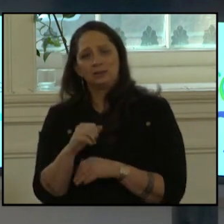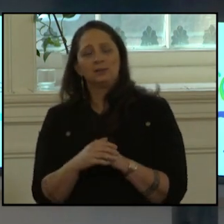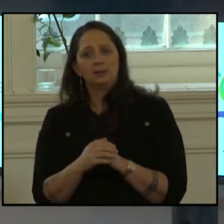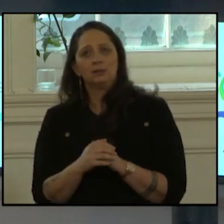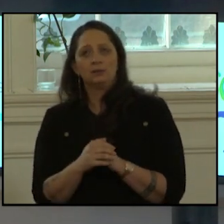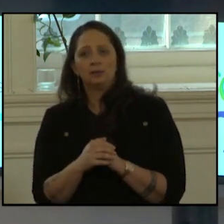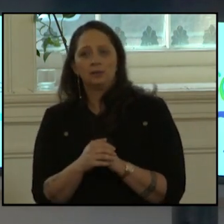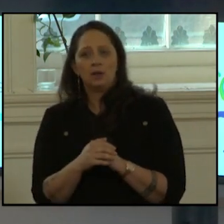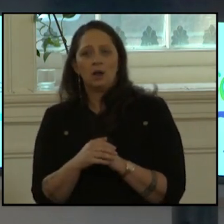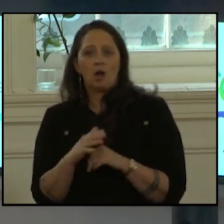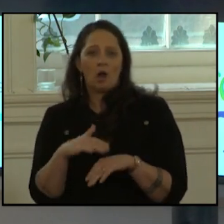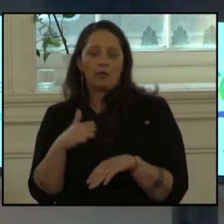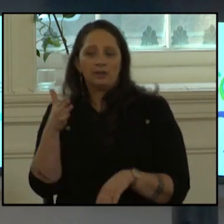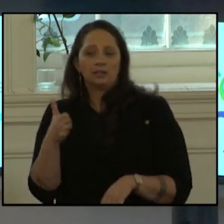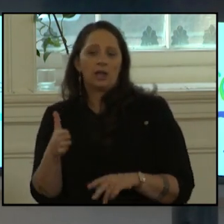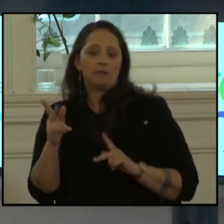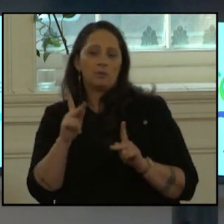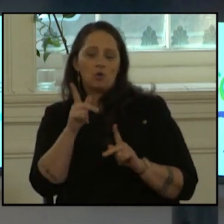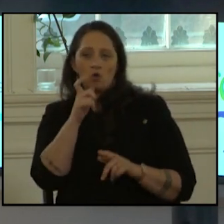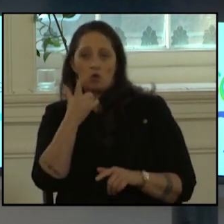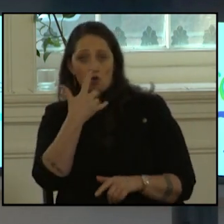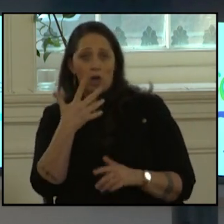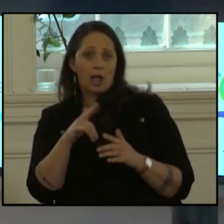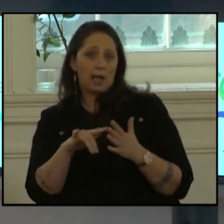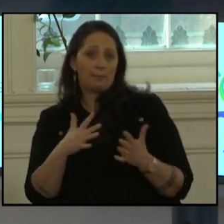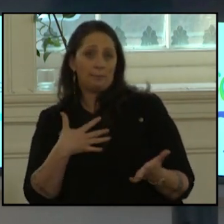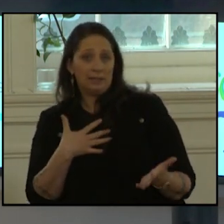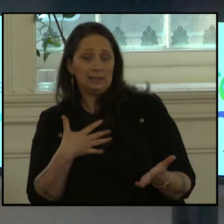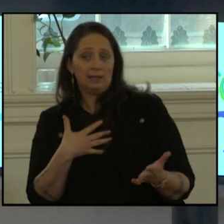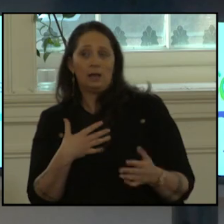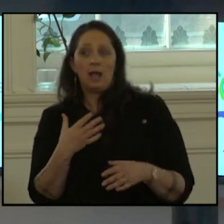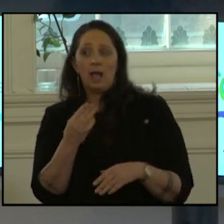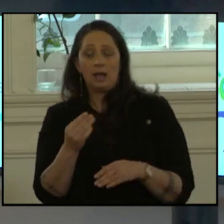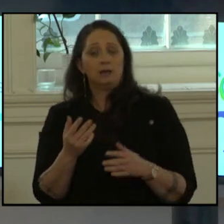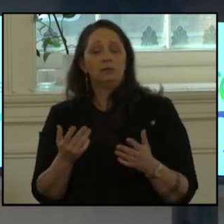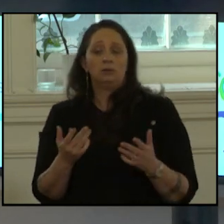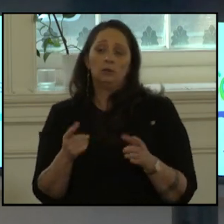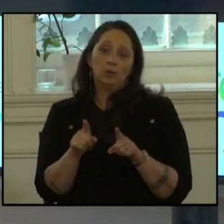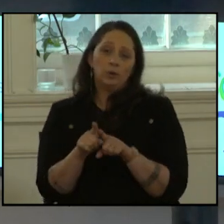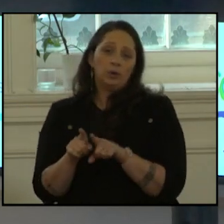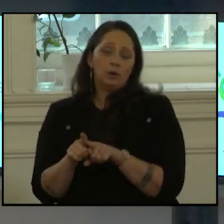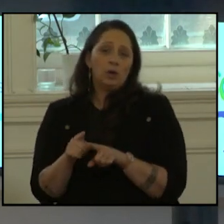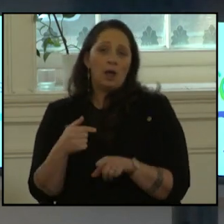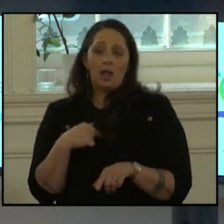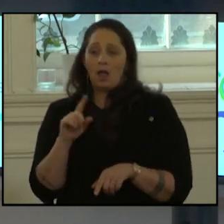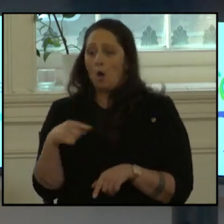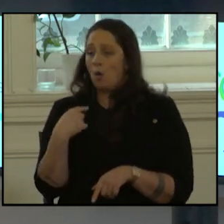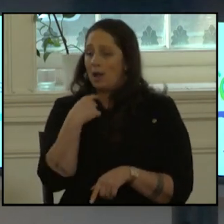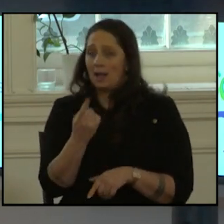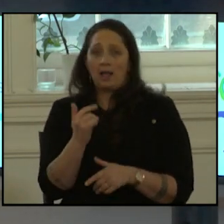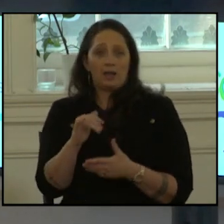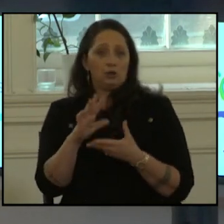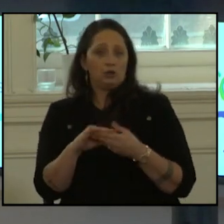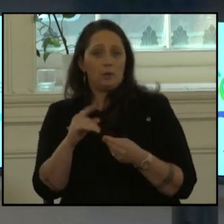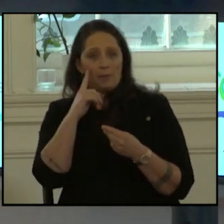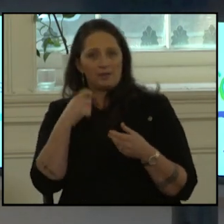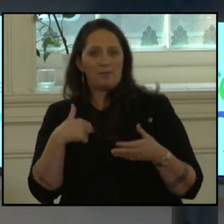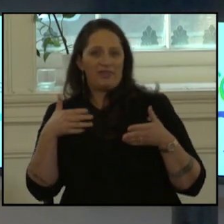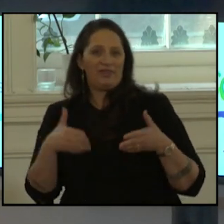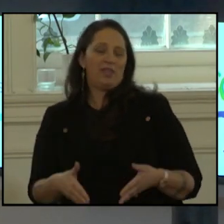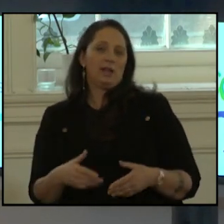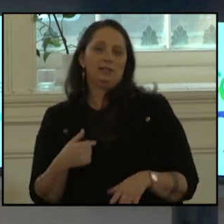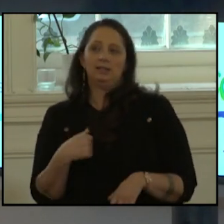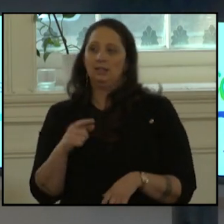on the side of folks that look like me. And again, I can only tell that story because I'm there. This